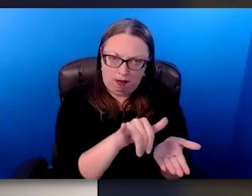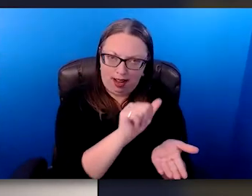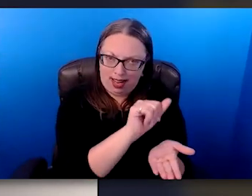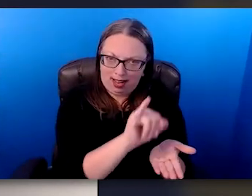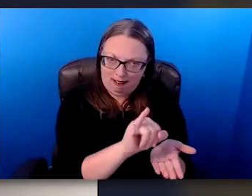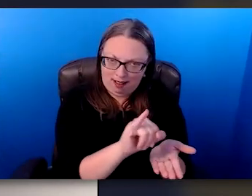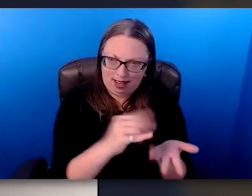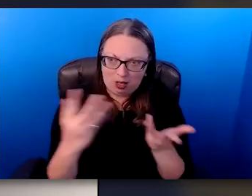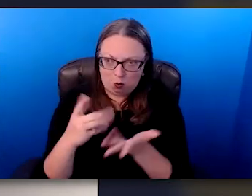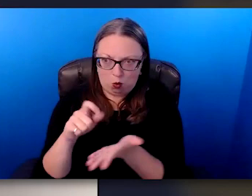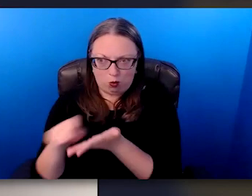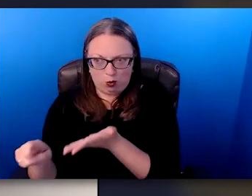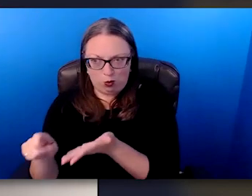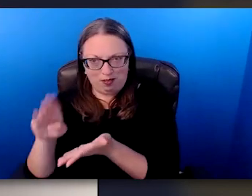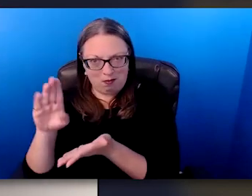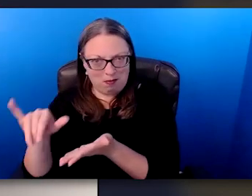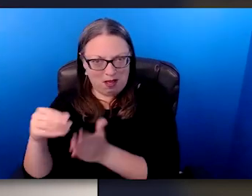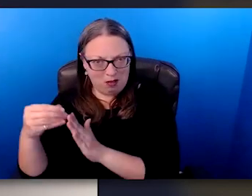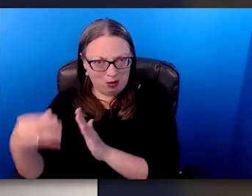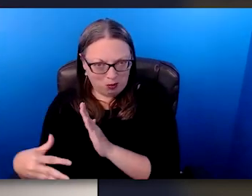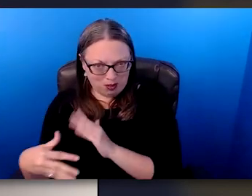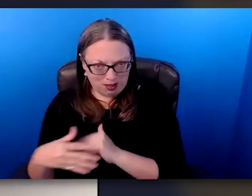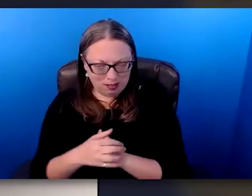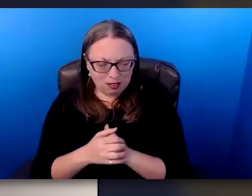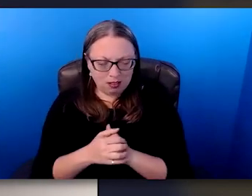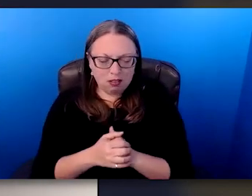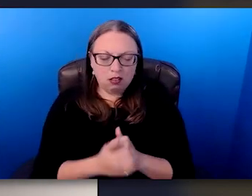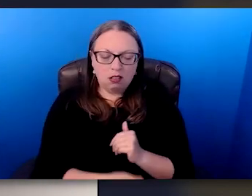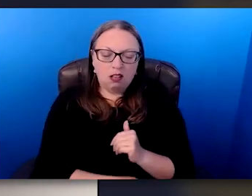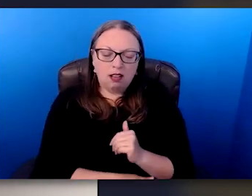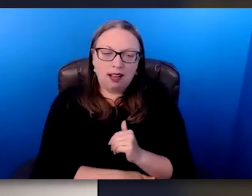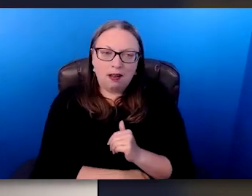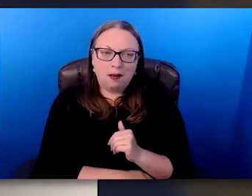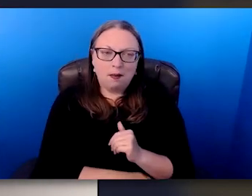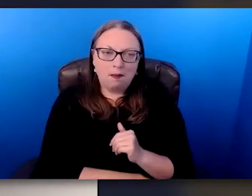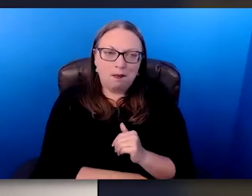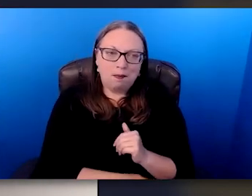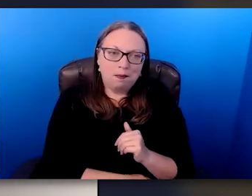and what was not. And this is going to